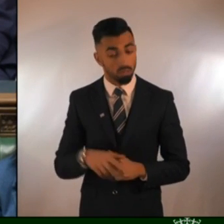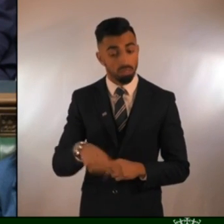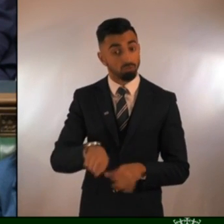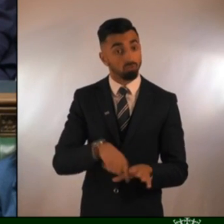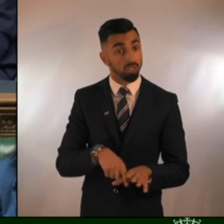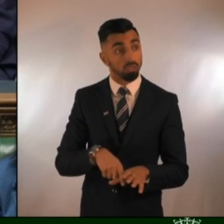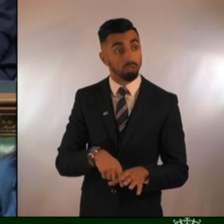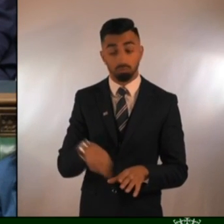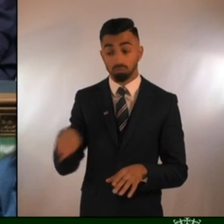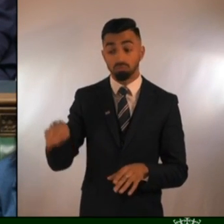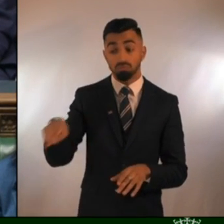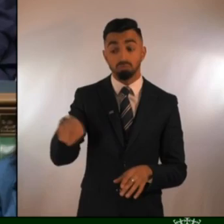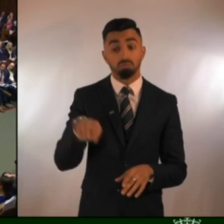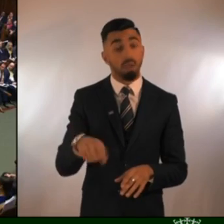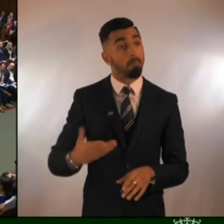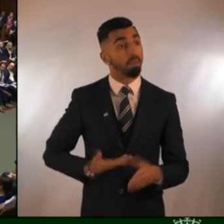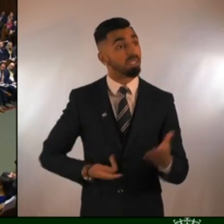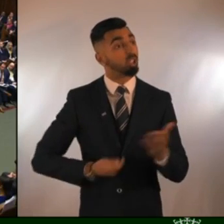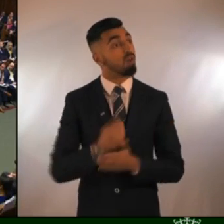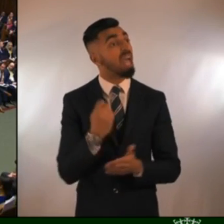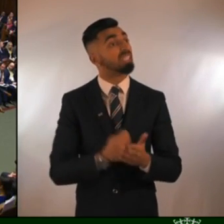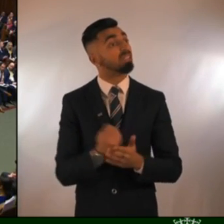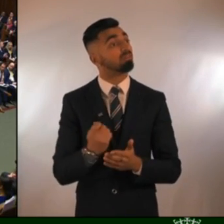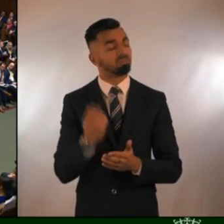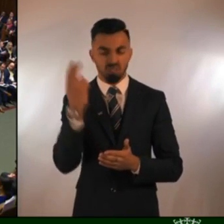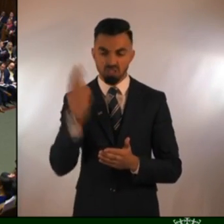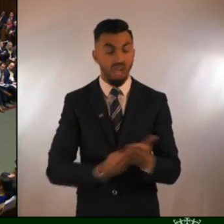their business rates altogether.